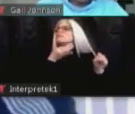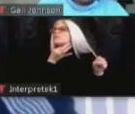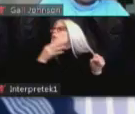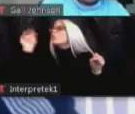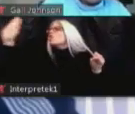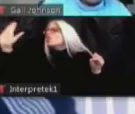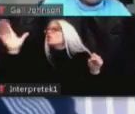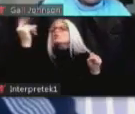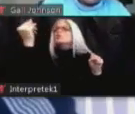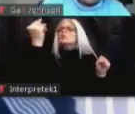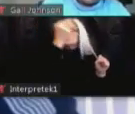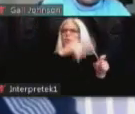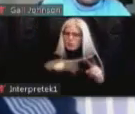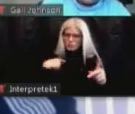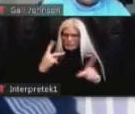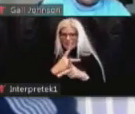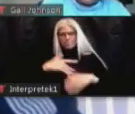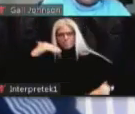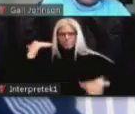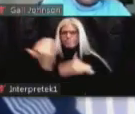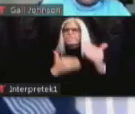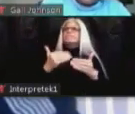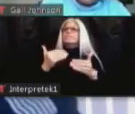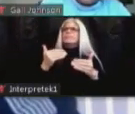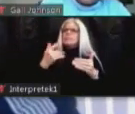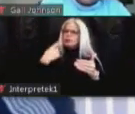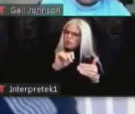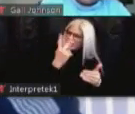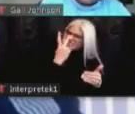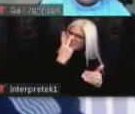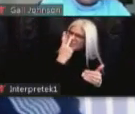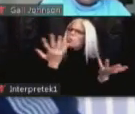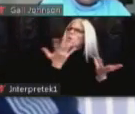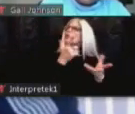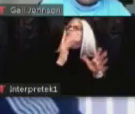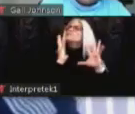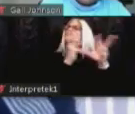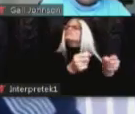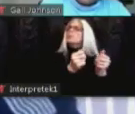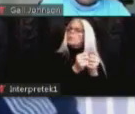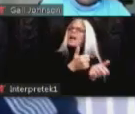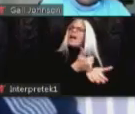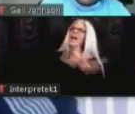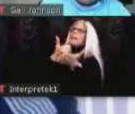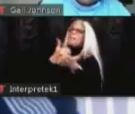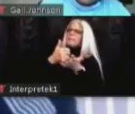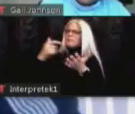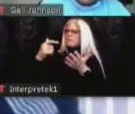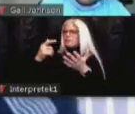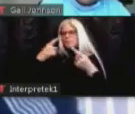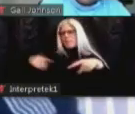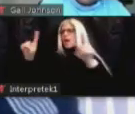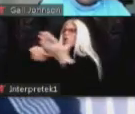an inclusive process of to looking at their programs and helping them to reach those outcomes that they're expecting to reach